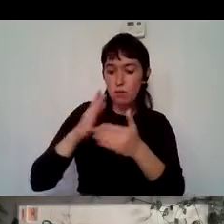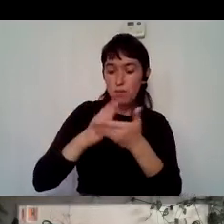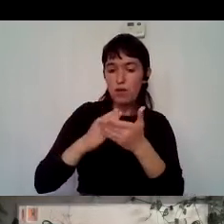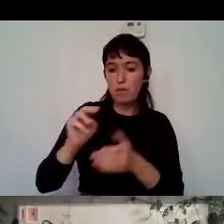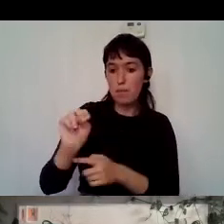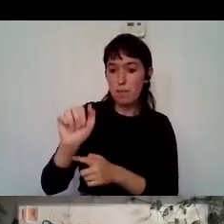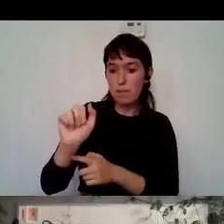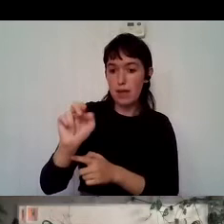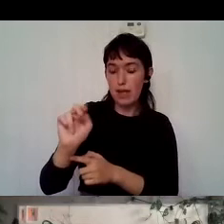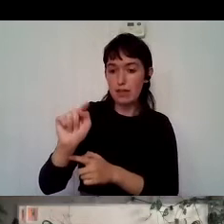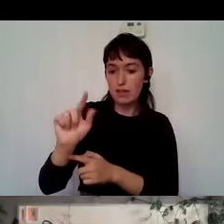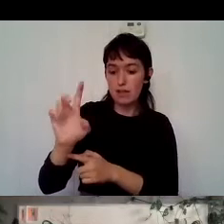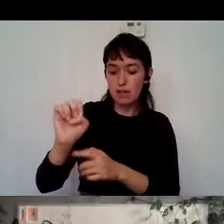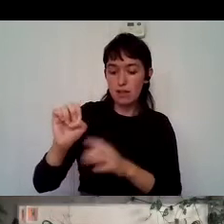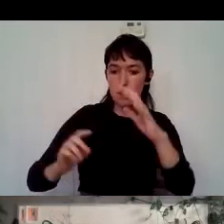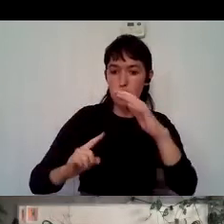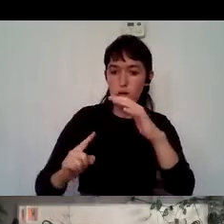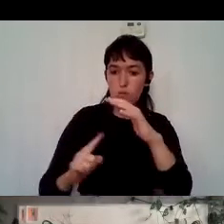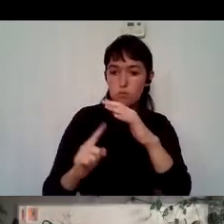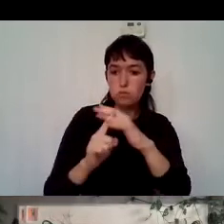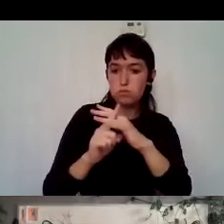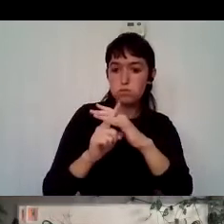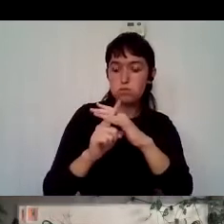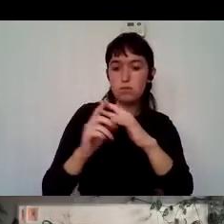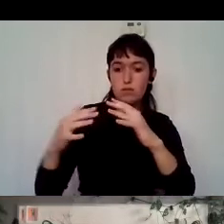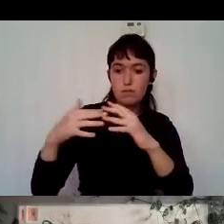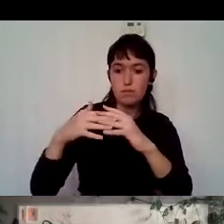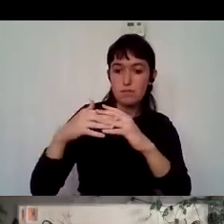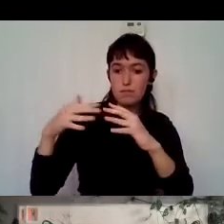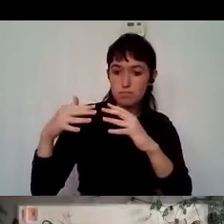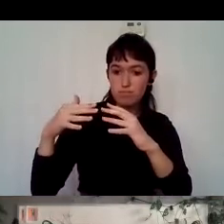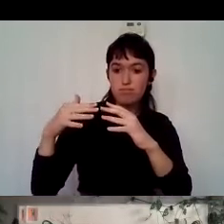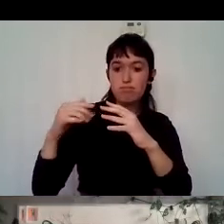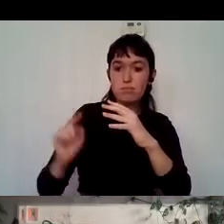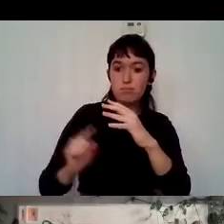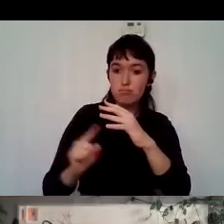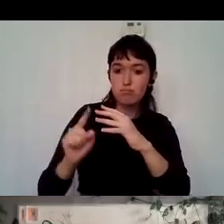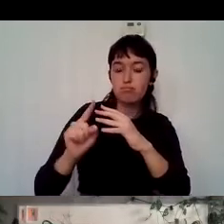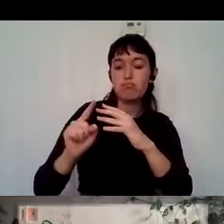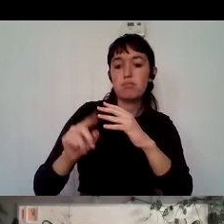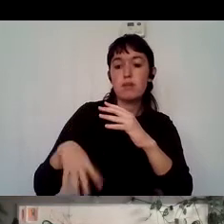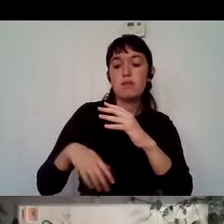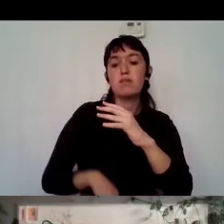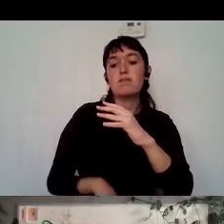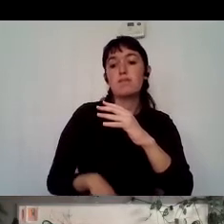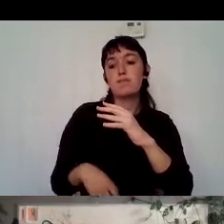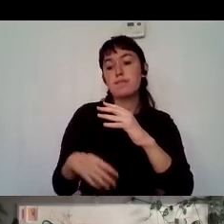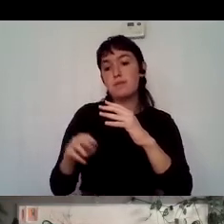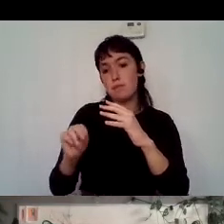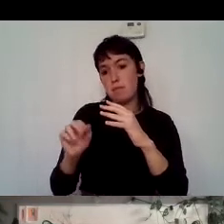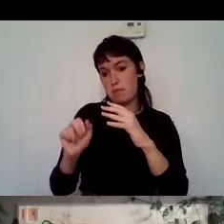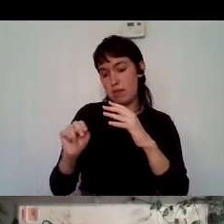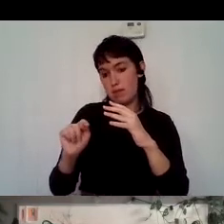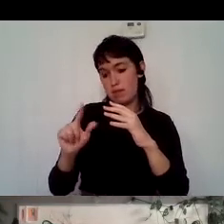up because it's lighter. And when you crack basically the Earth a little bit, the mantle comes up and